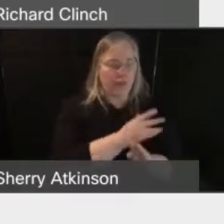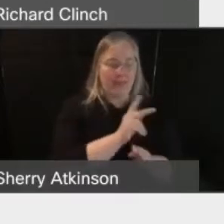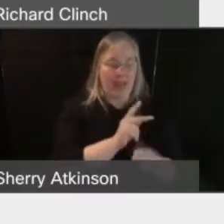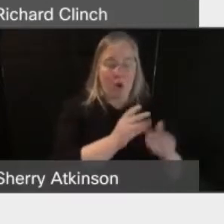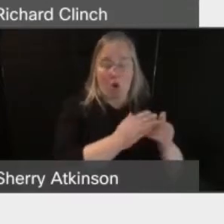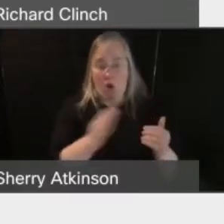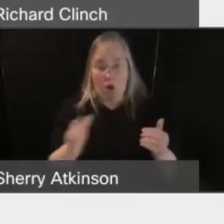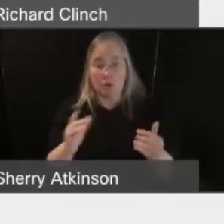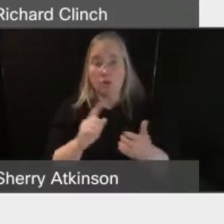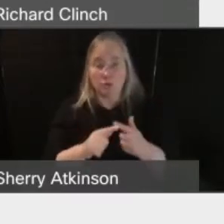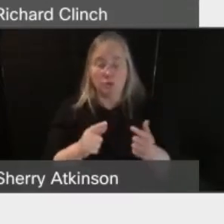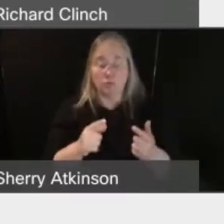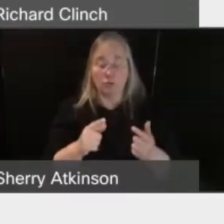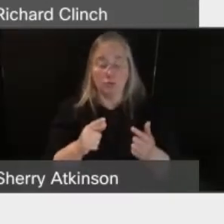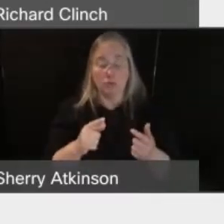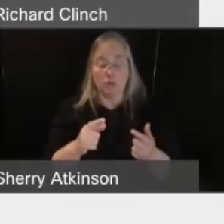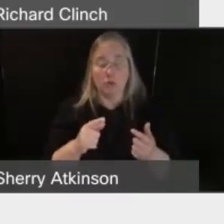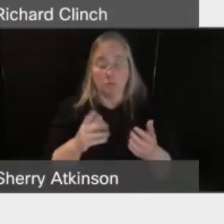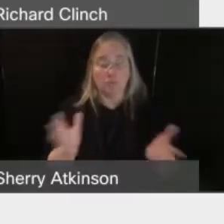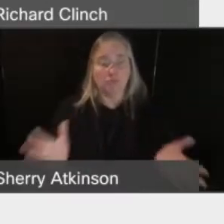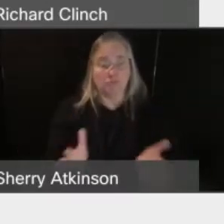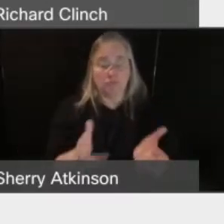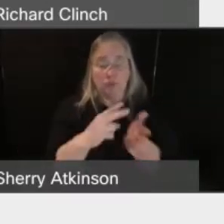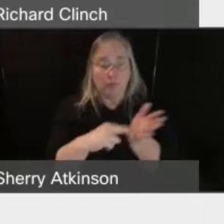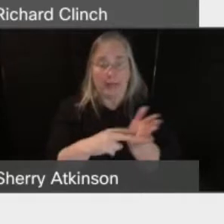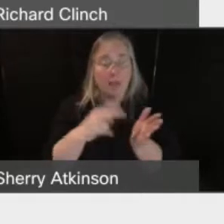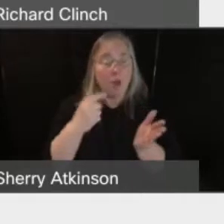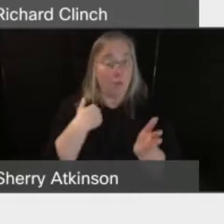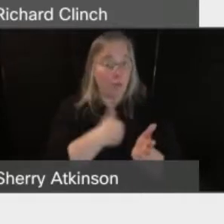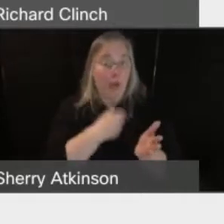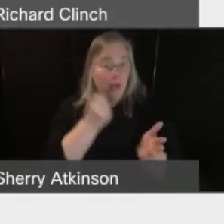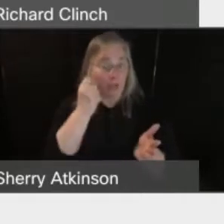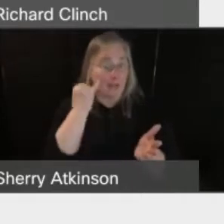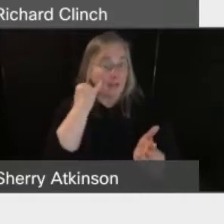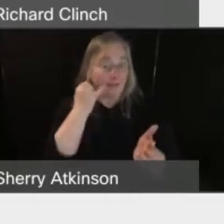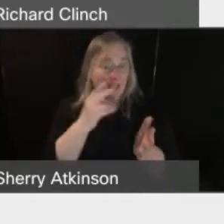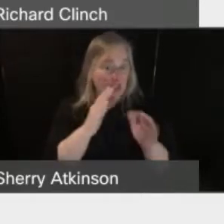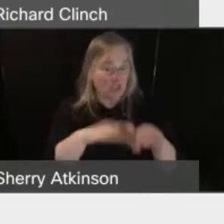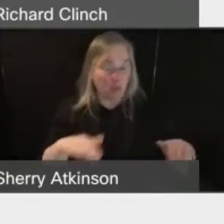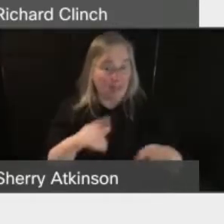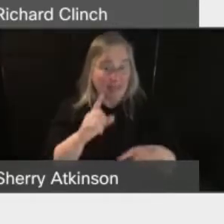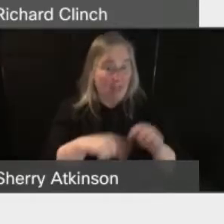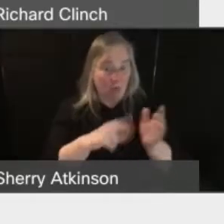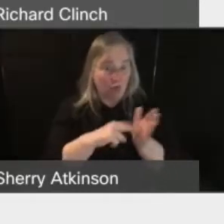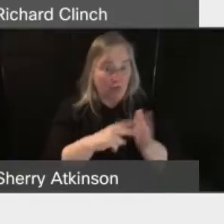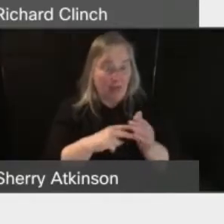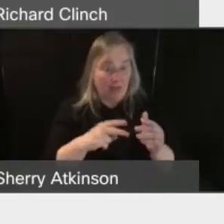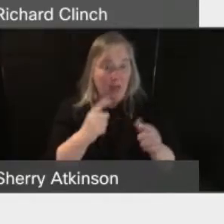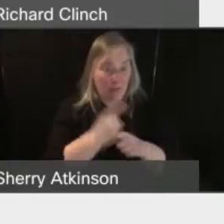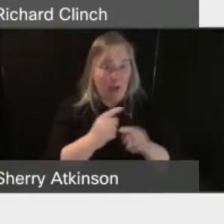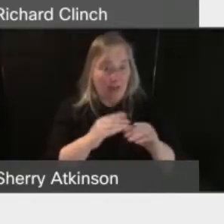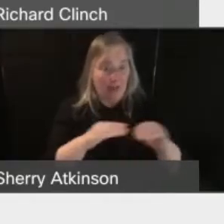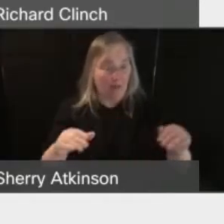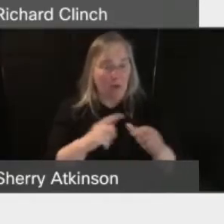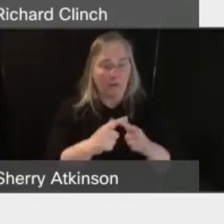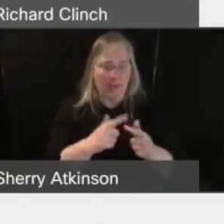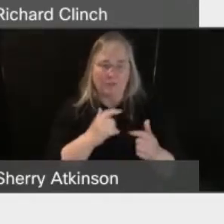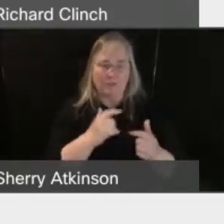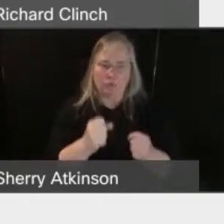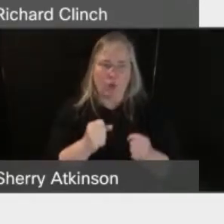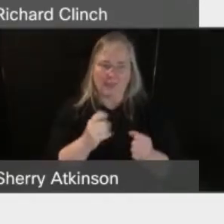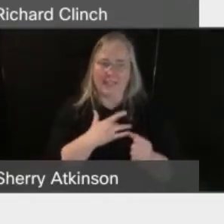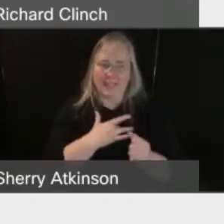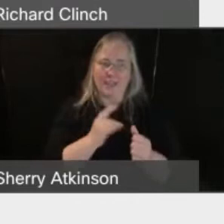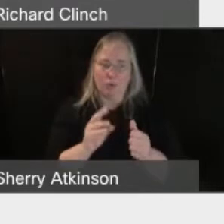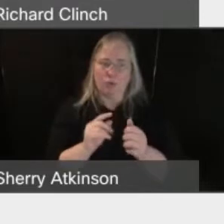aren't reading at the levels at which they need to be, they have a very strong tendency to fall further behind.